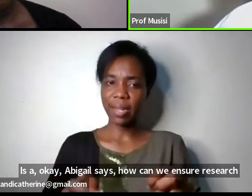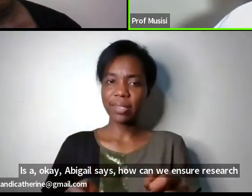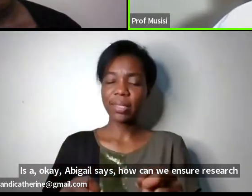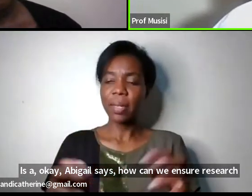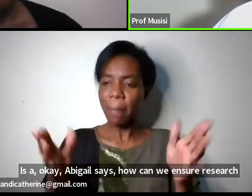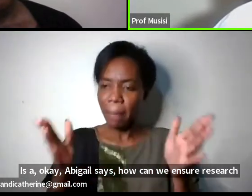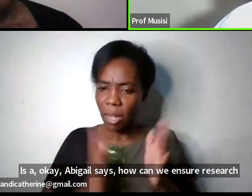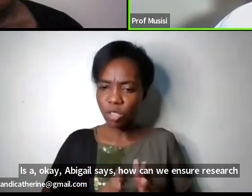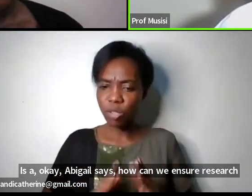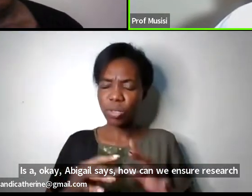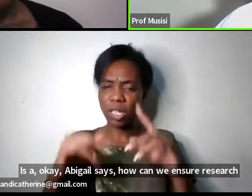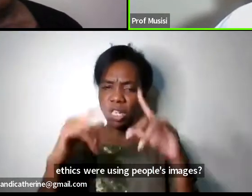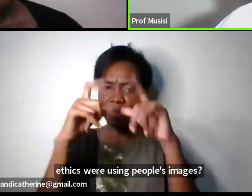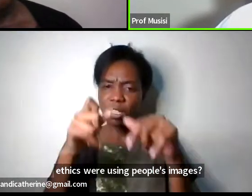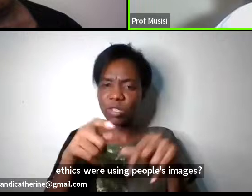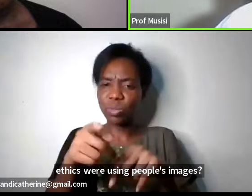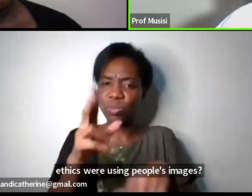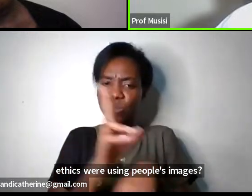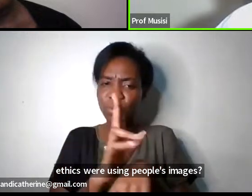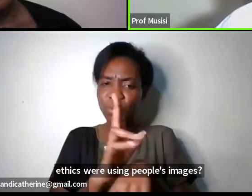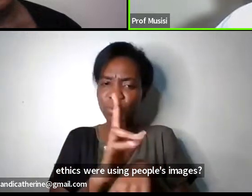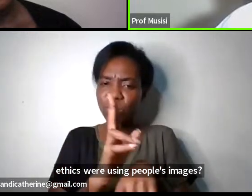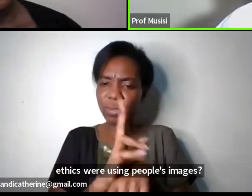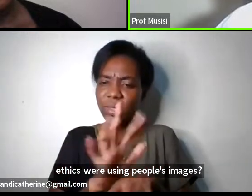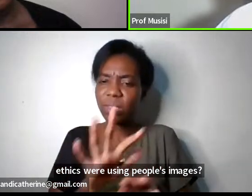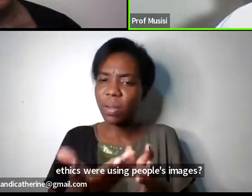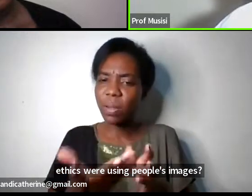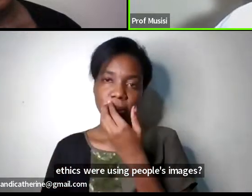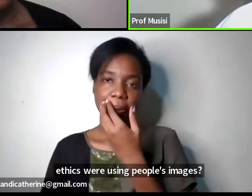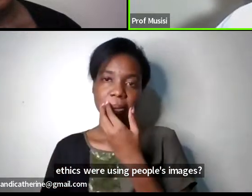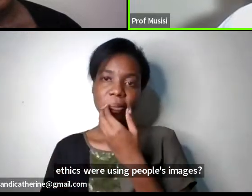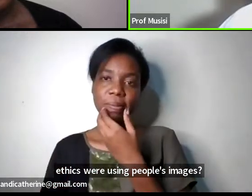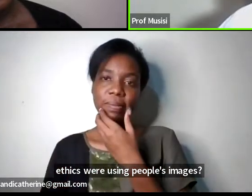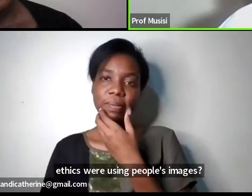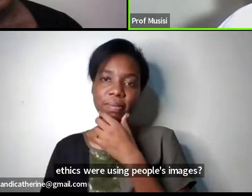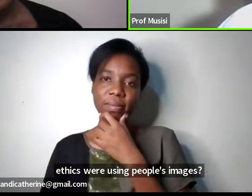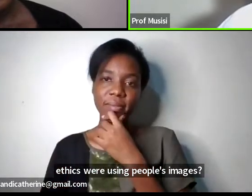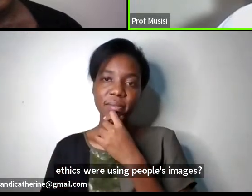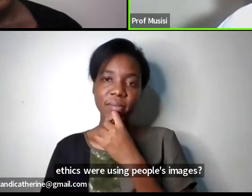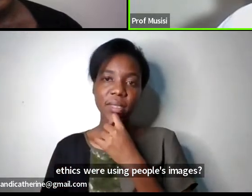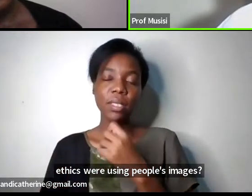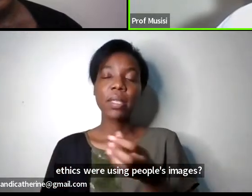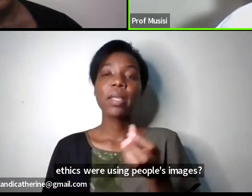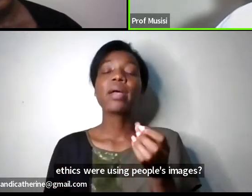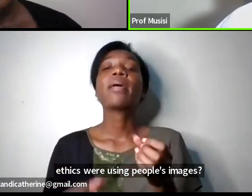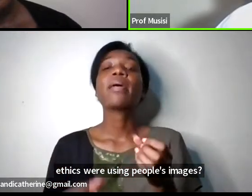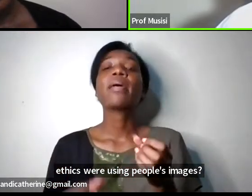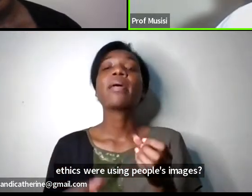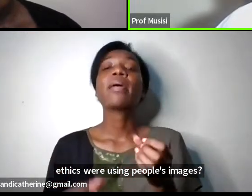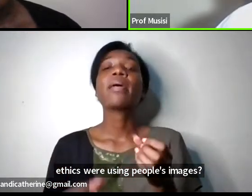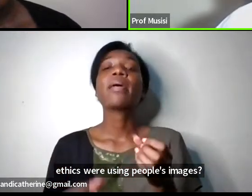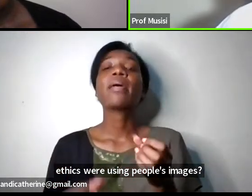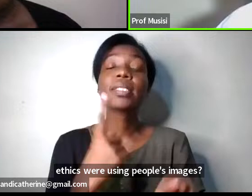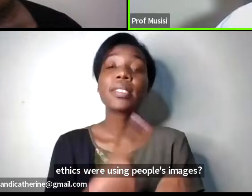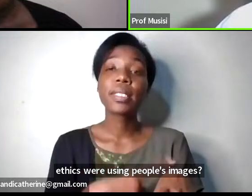Okay. Many of those, in fact, I was going to say, many of those pictures you saw